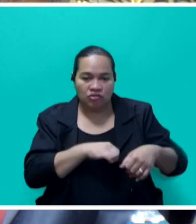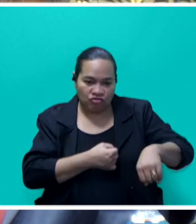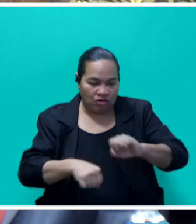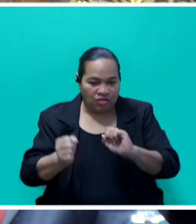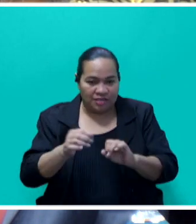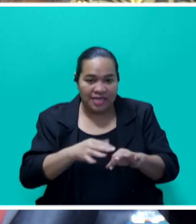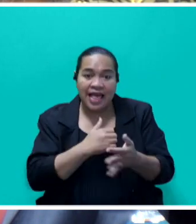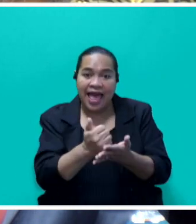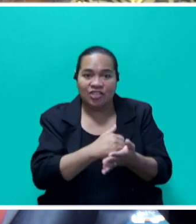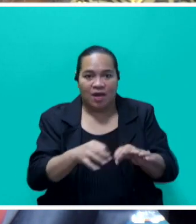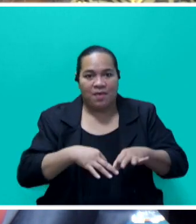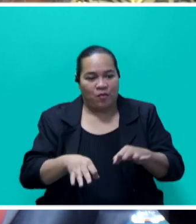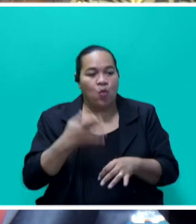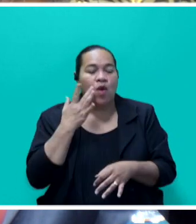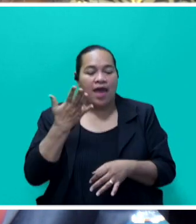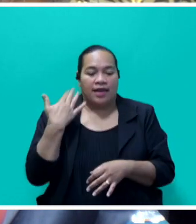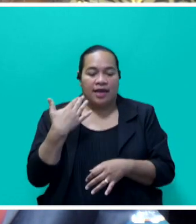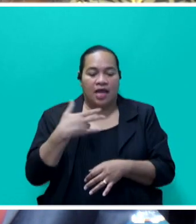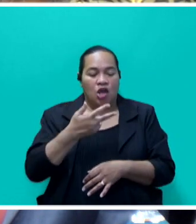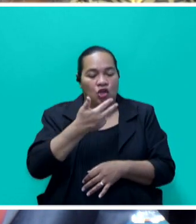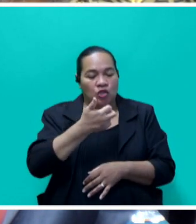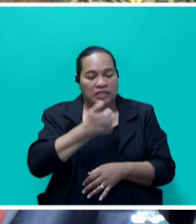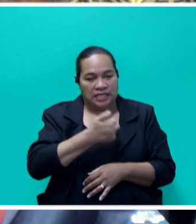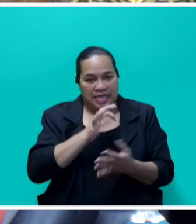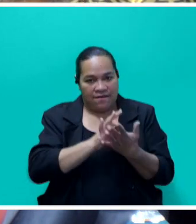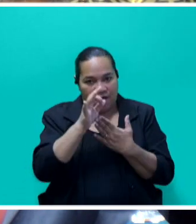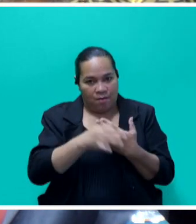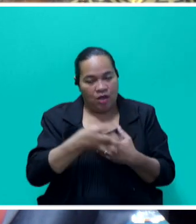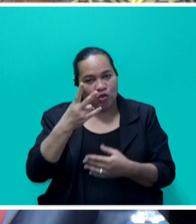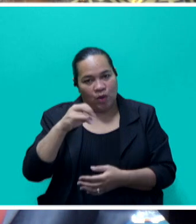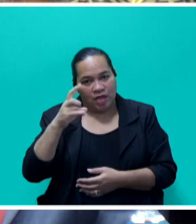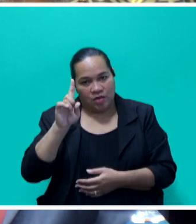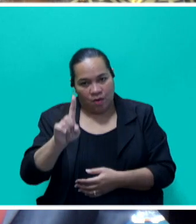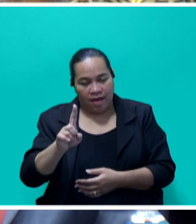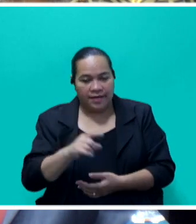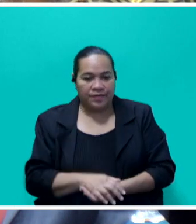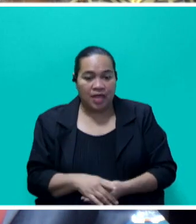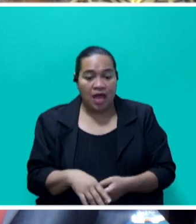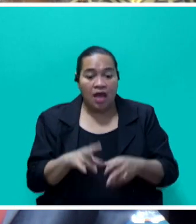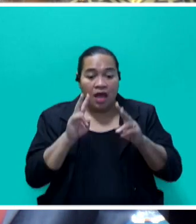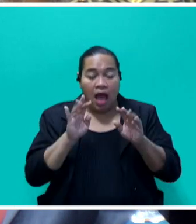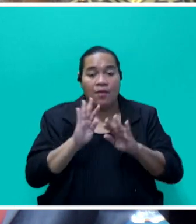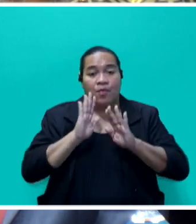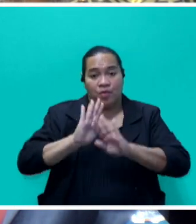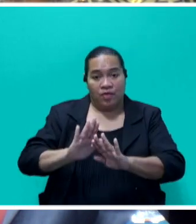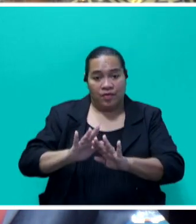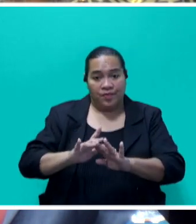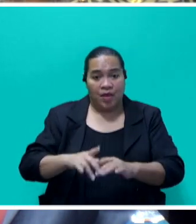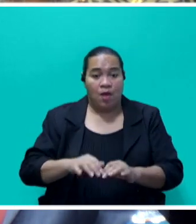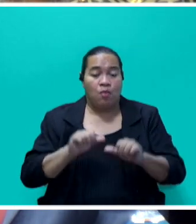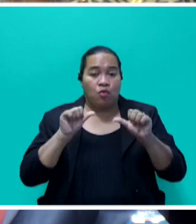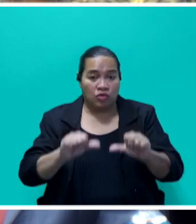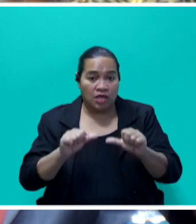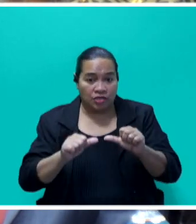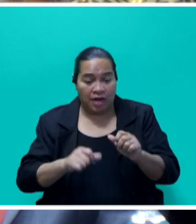of February 2021, and it focuses on prevention, protection, prosecution, and